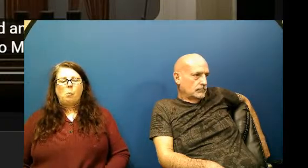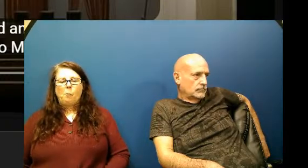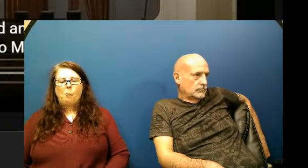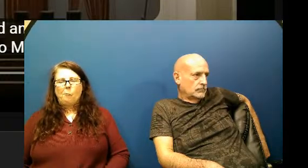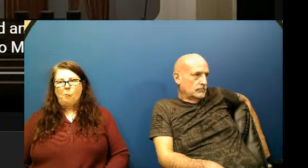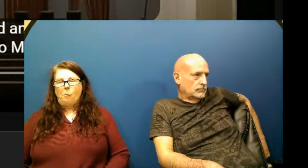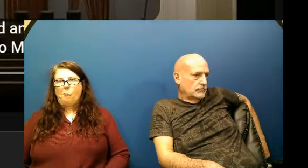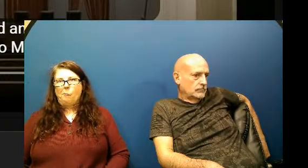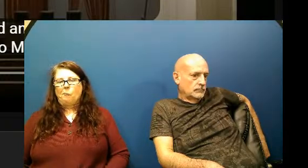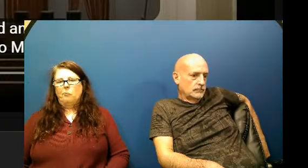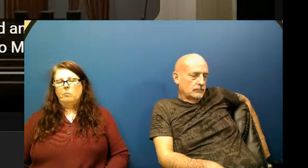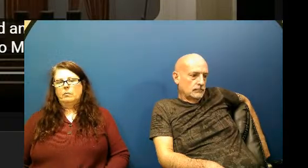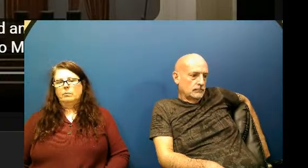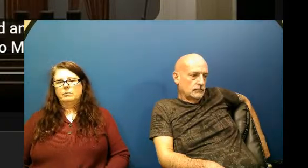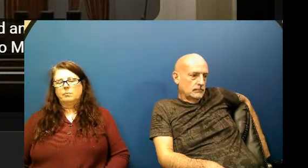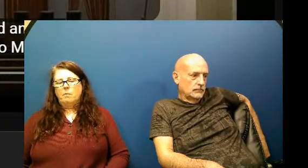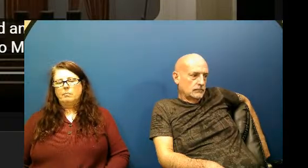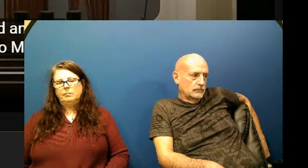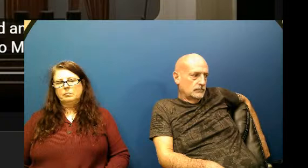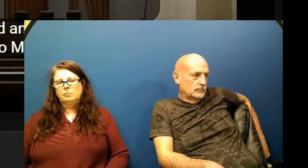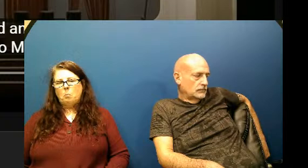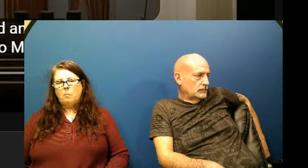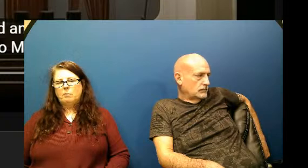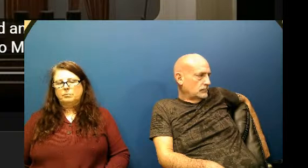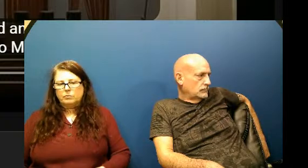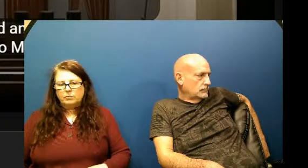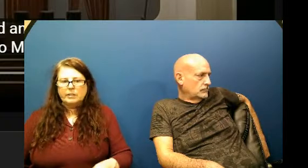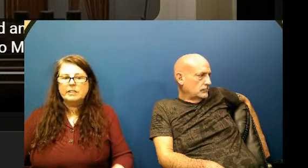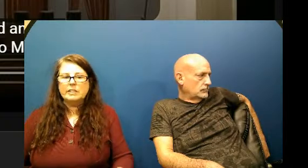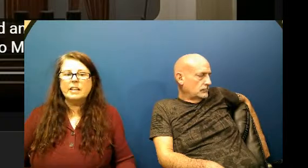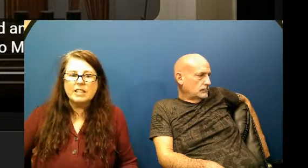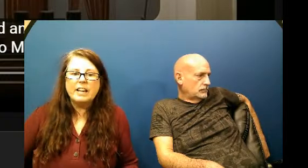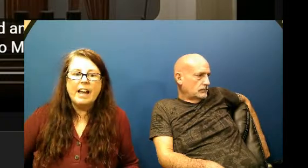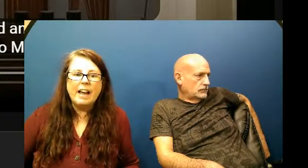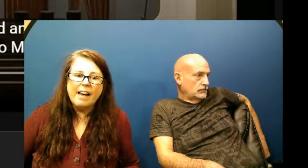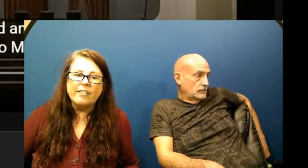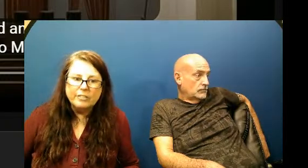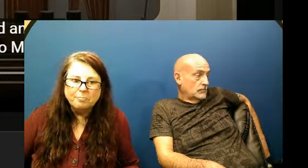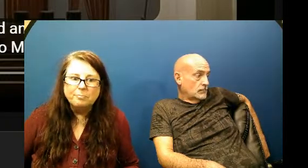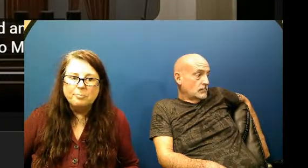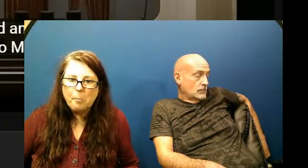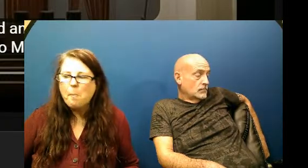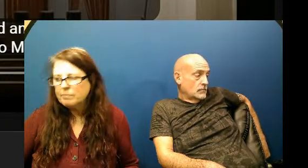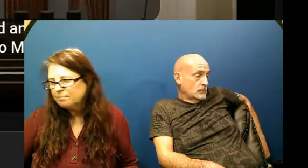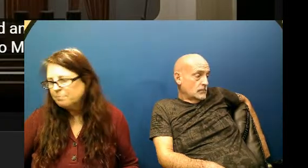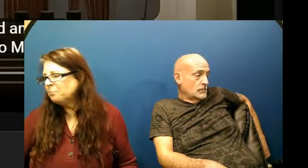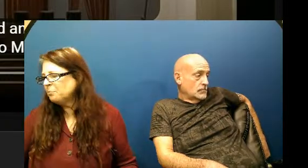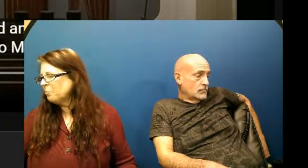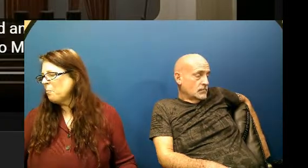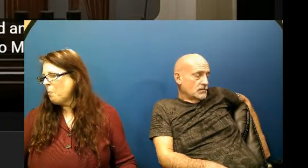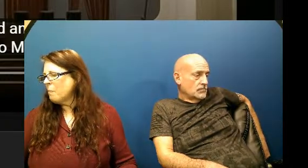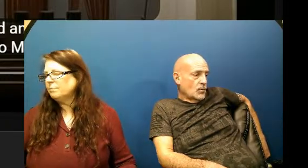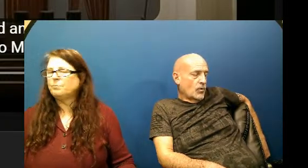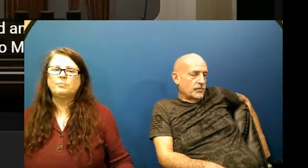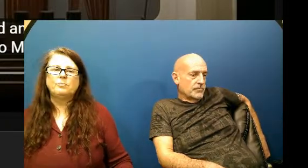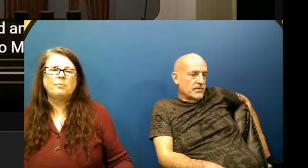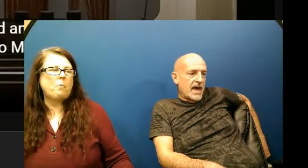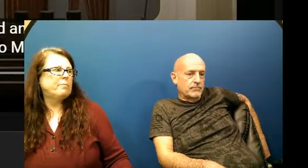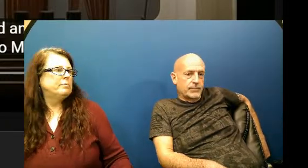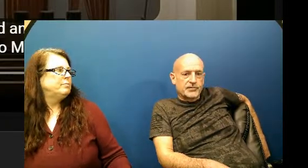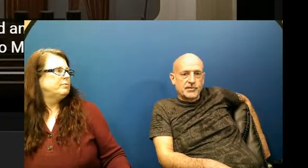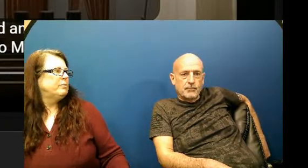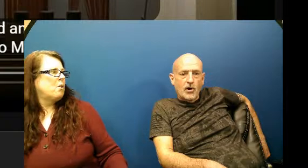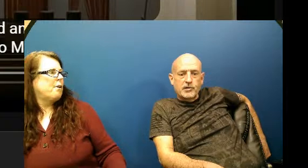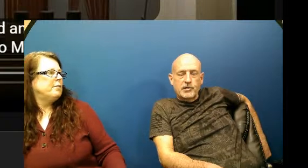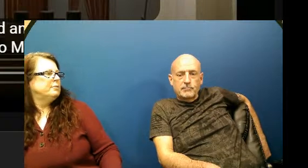this magical algorithm that all of the geniuses at Meta and all Yes, of these they other have. social media companies, they couldn't. No matter, Well, they put their that